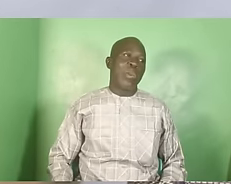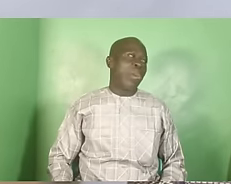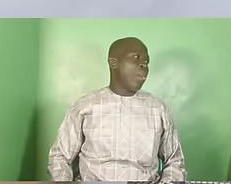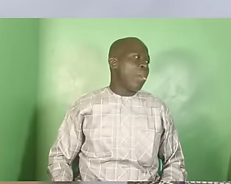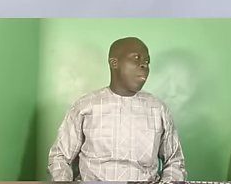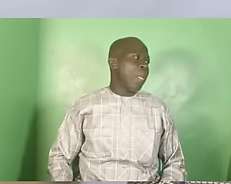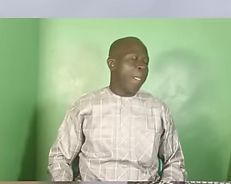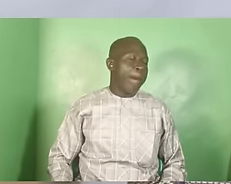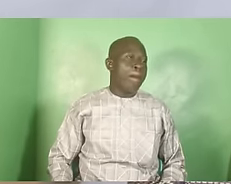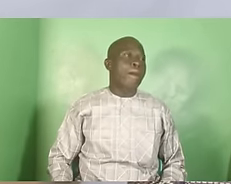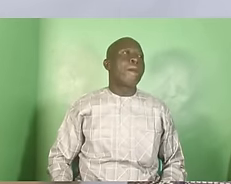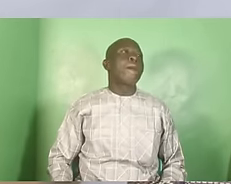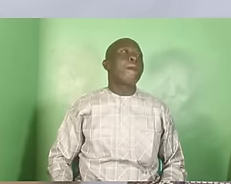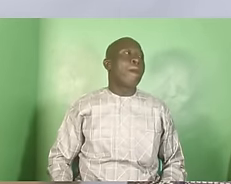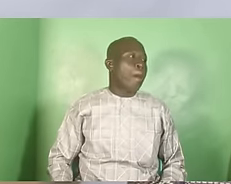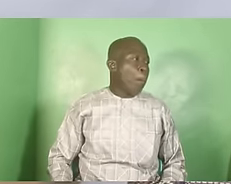you. For Samuel,